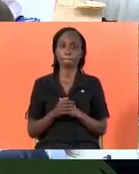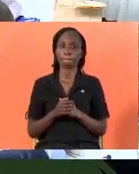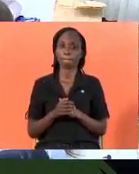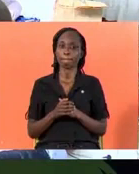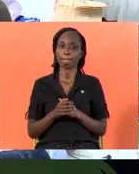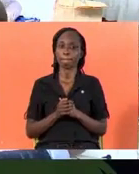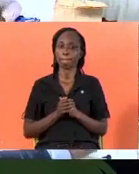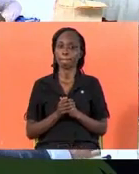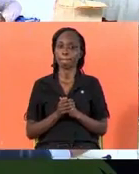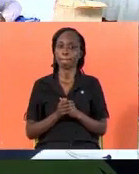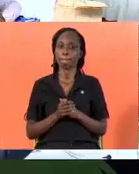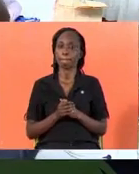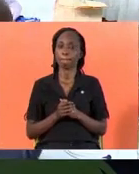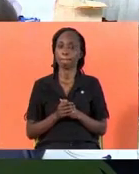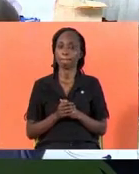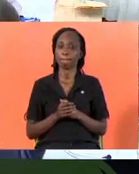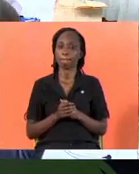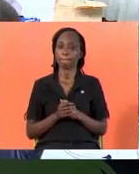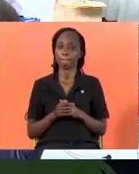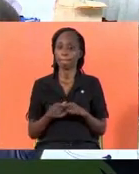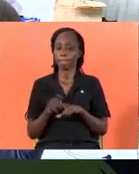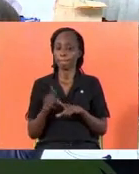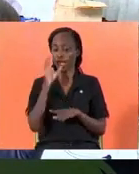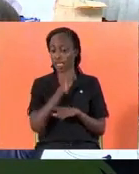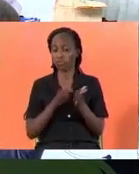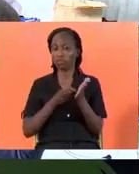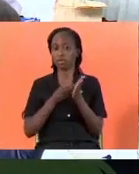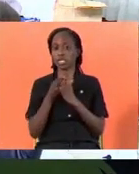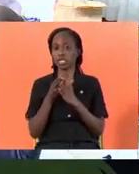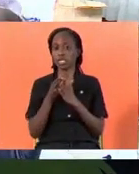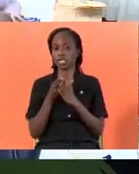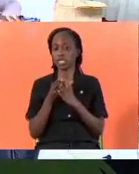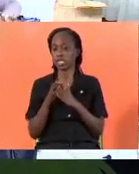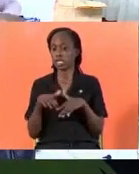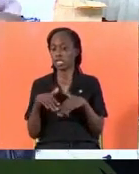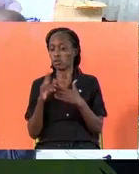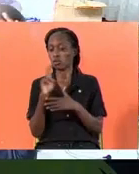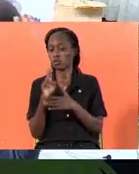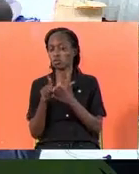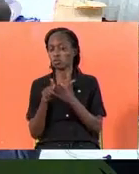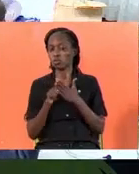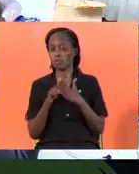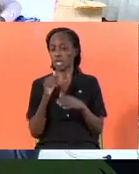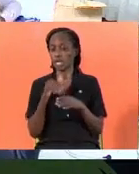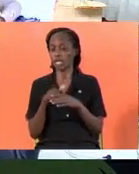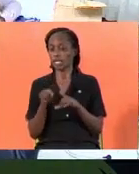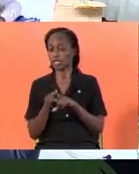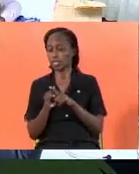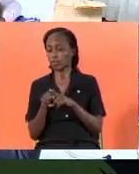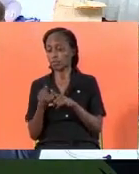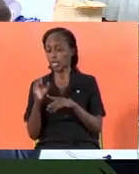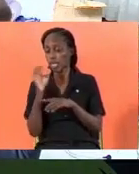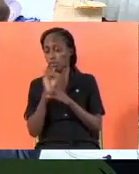of course, the lack of transparency and etiquette in the work of journalism. Because